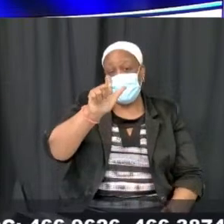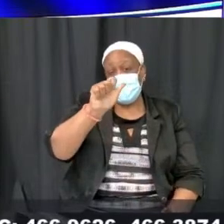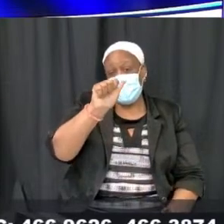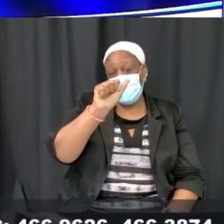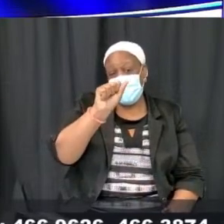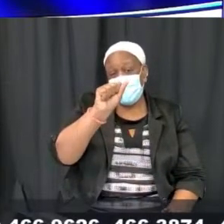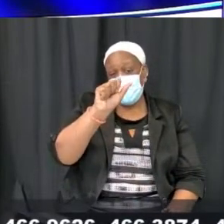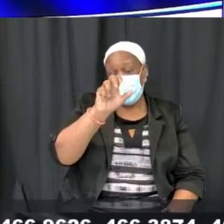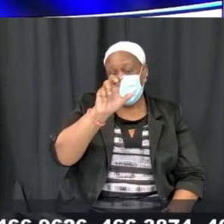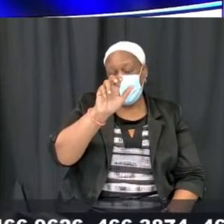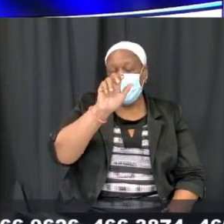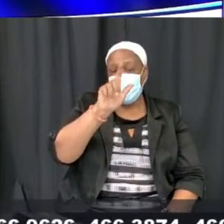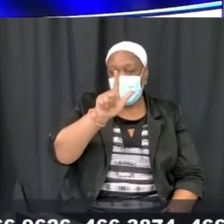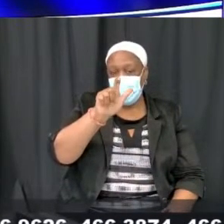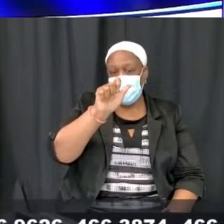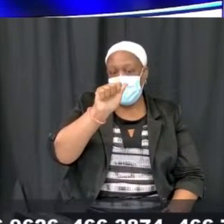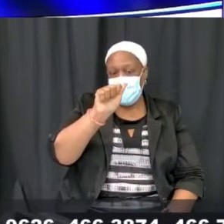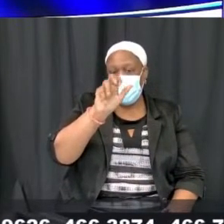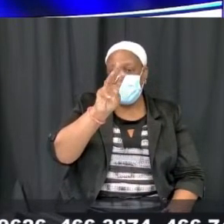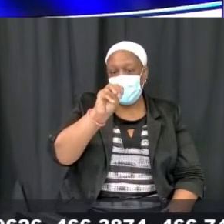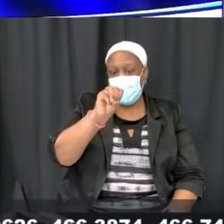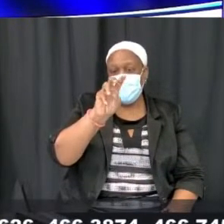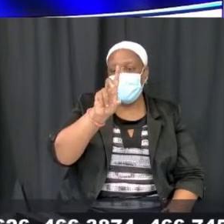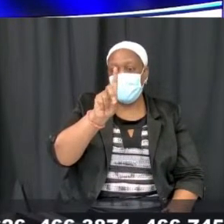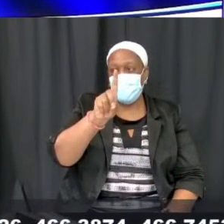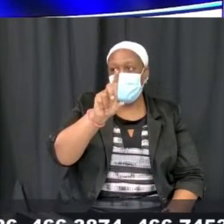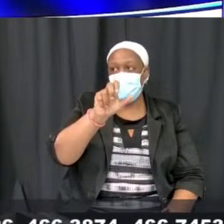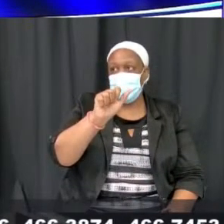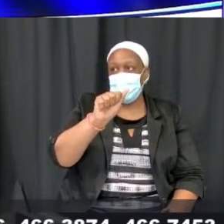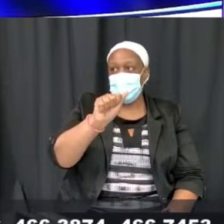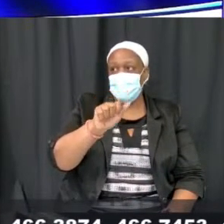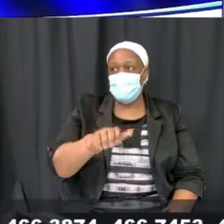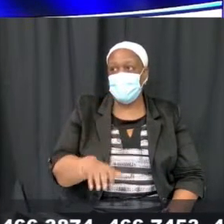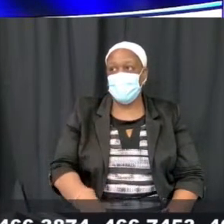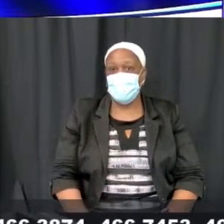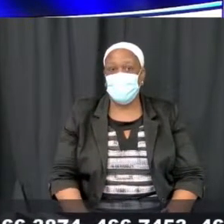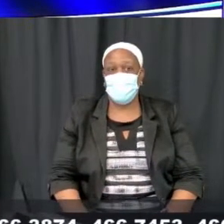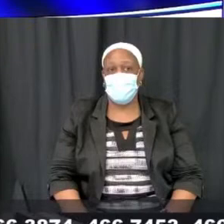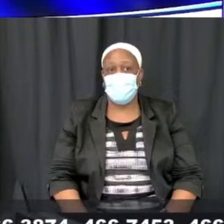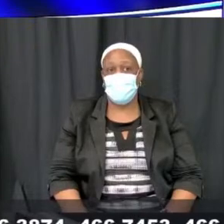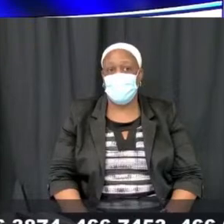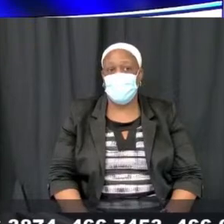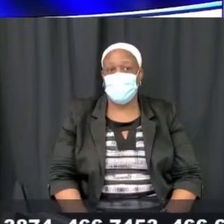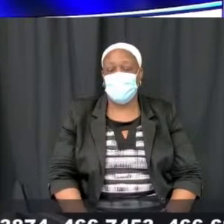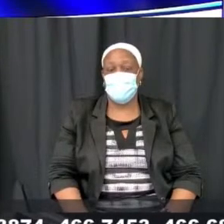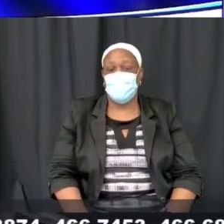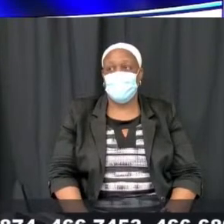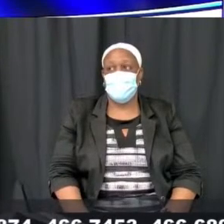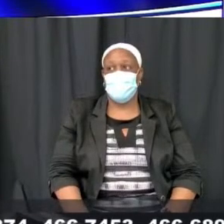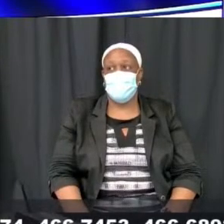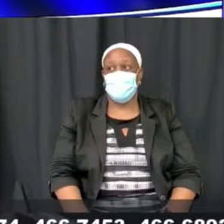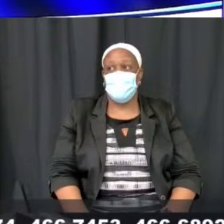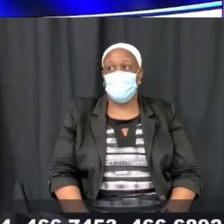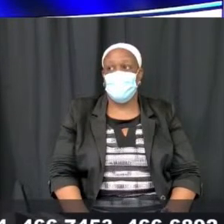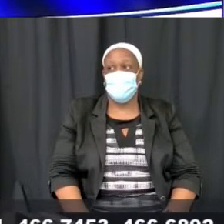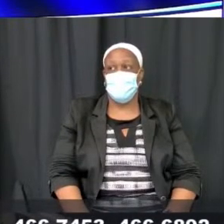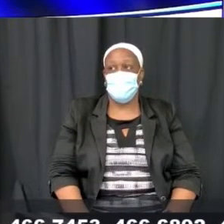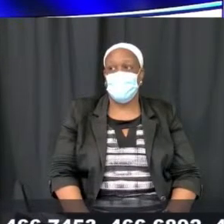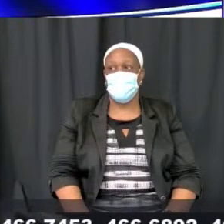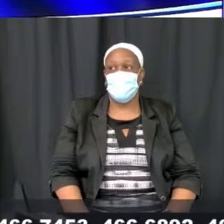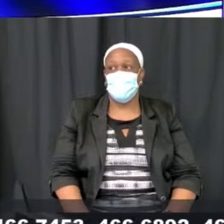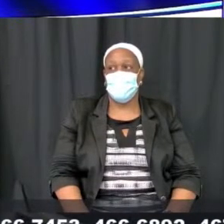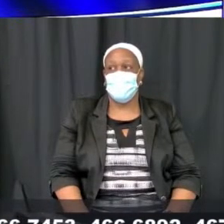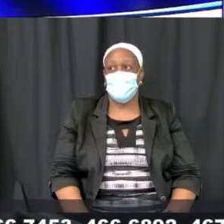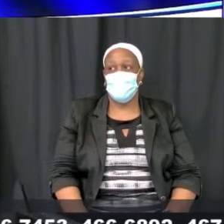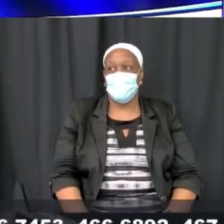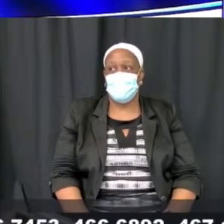have here in the Federation, might be vaccine resistant. What do the doctors in the room have to